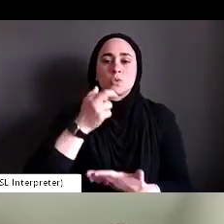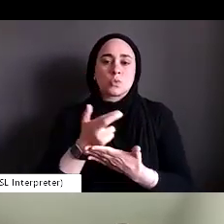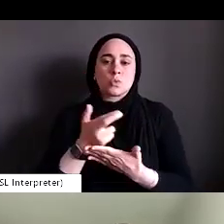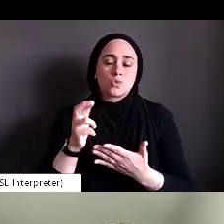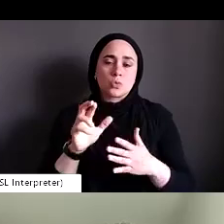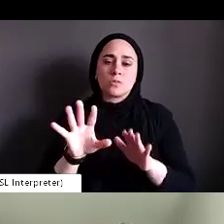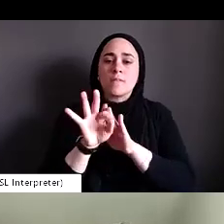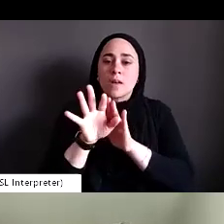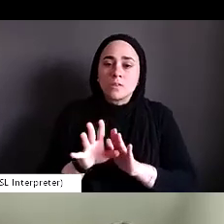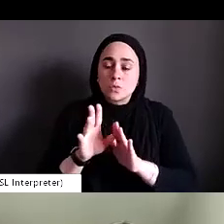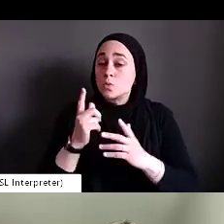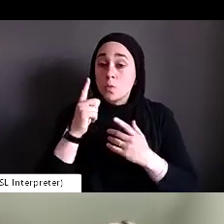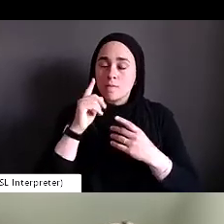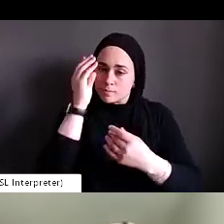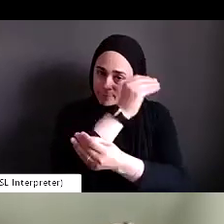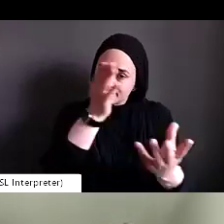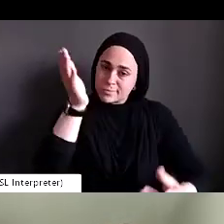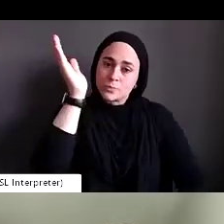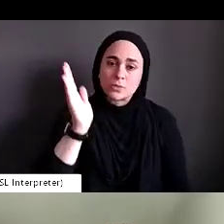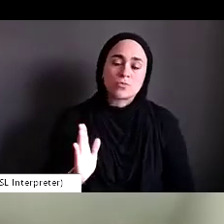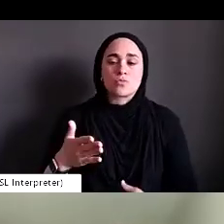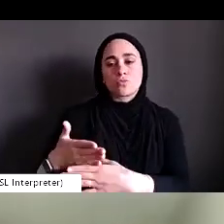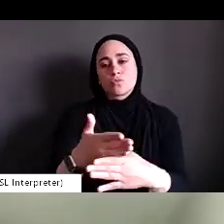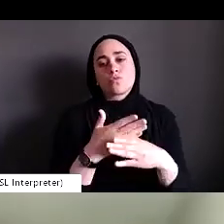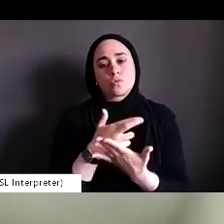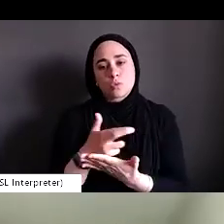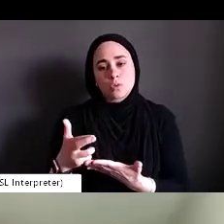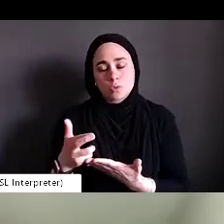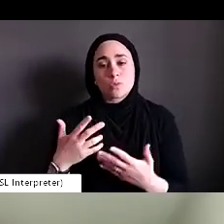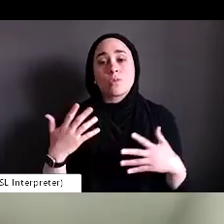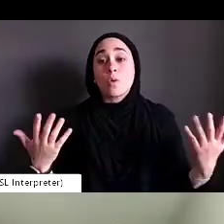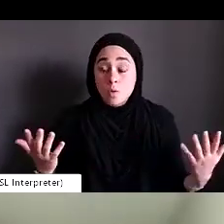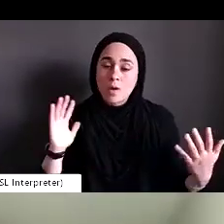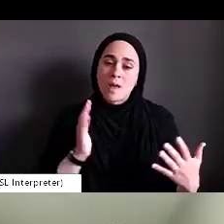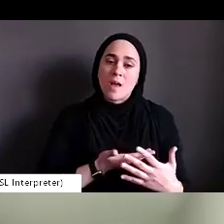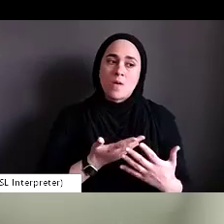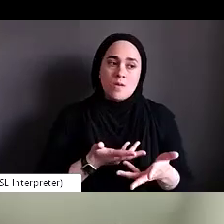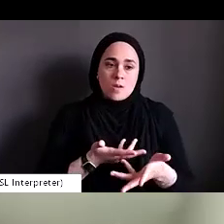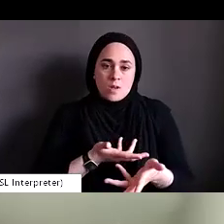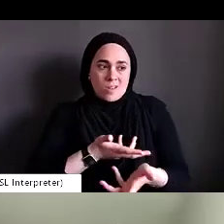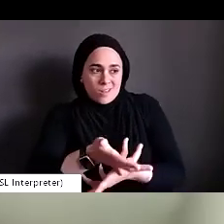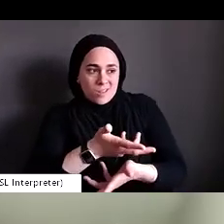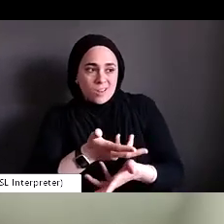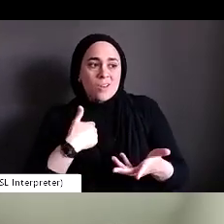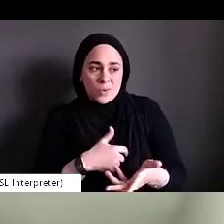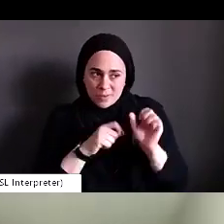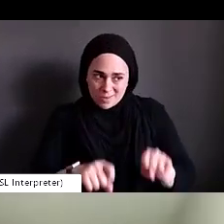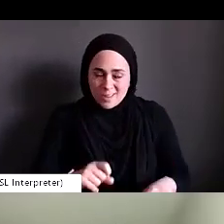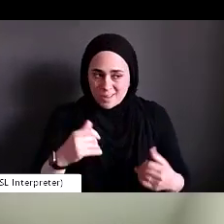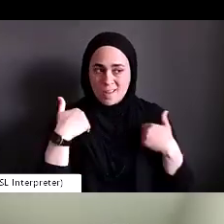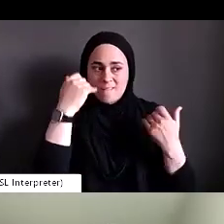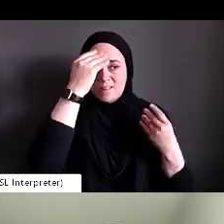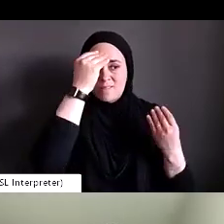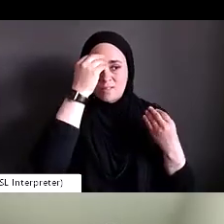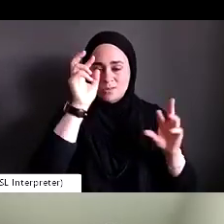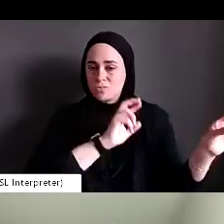deliver presentations and share resources so that at the ground level, we're able to have information available